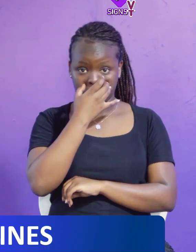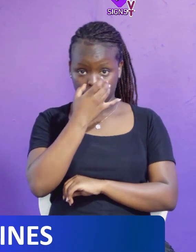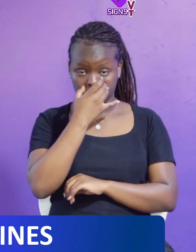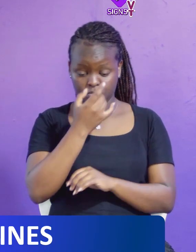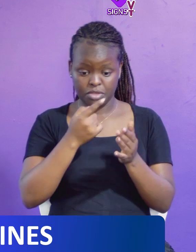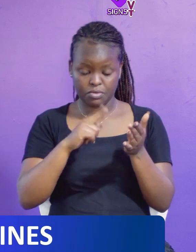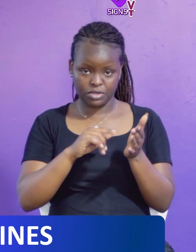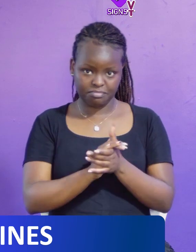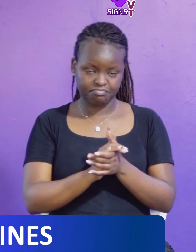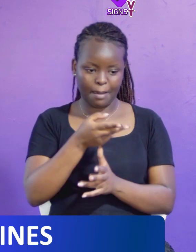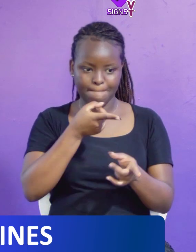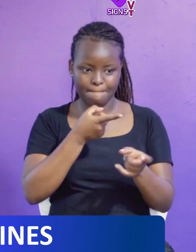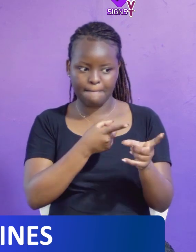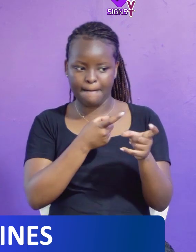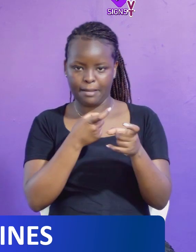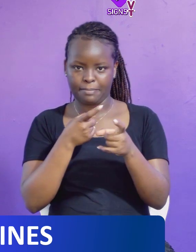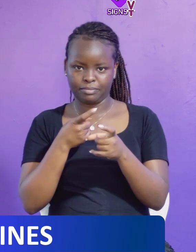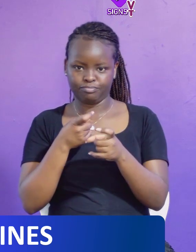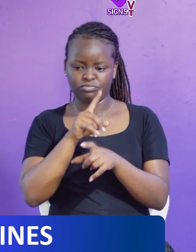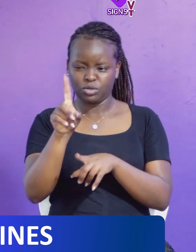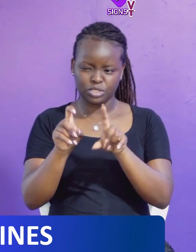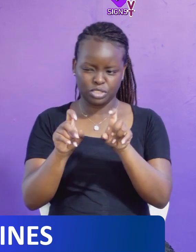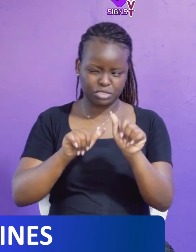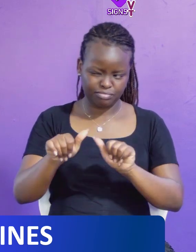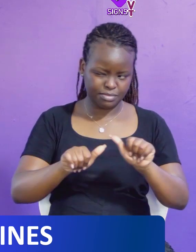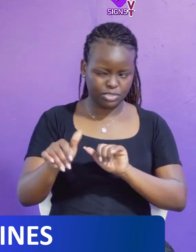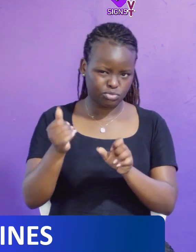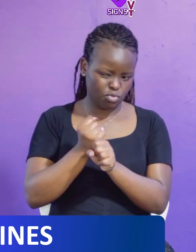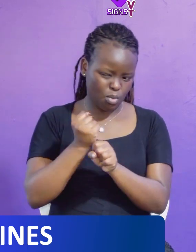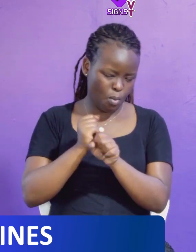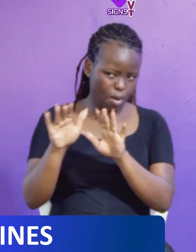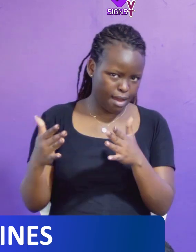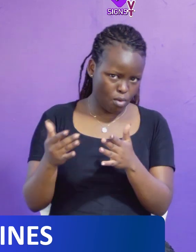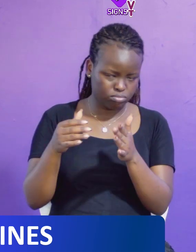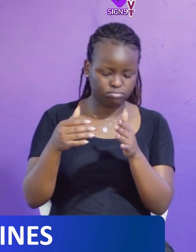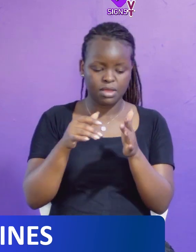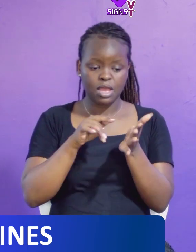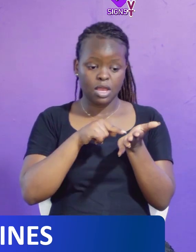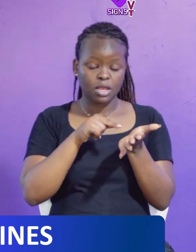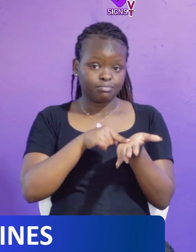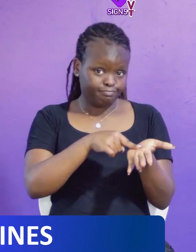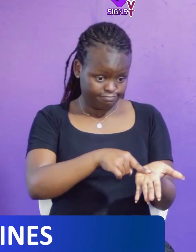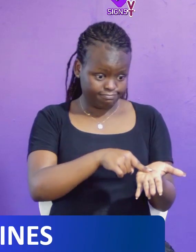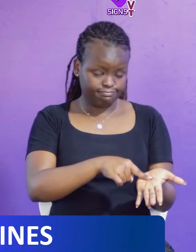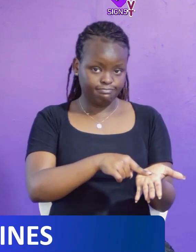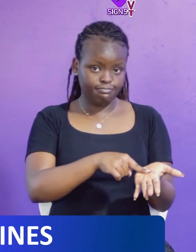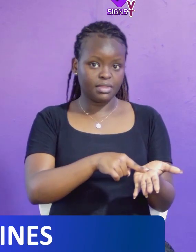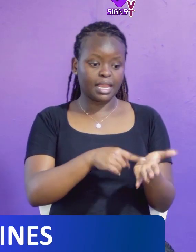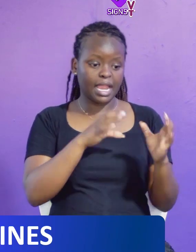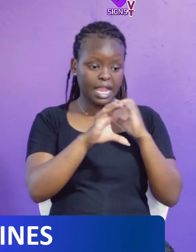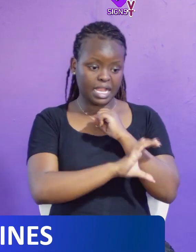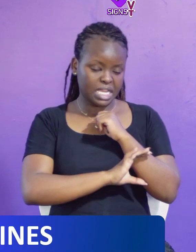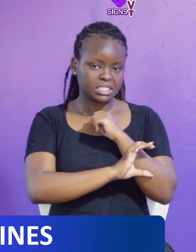pushed back against critics questioning his administration's performance, insisting the country is on the right track. Speaking